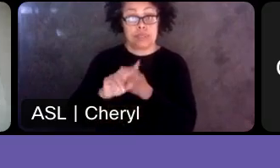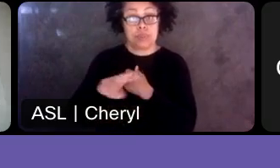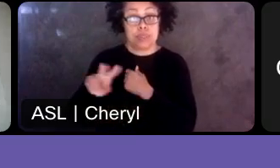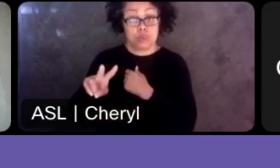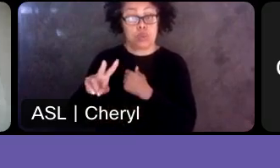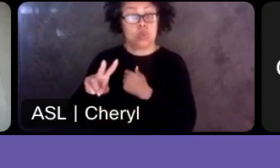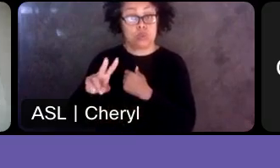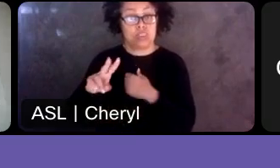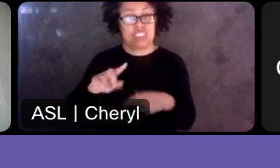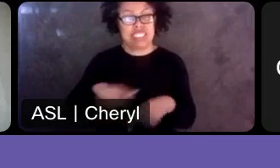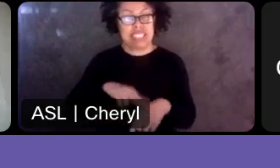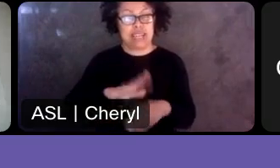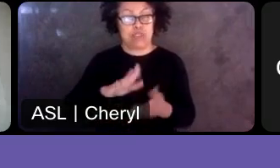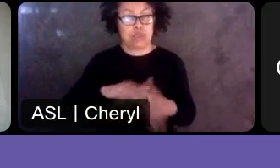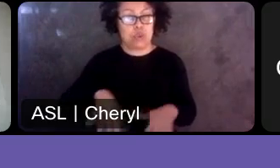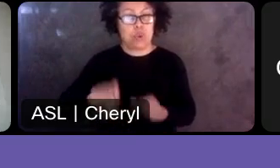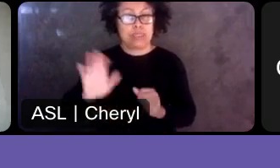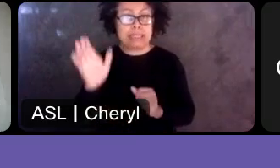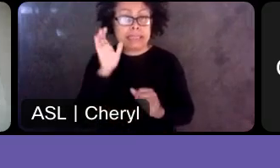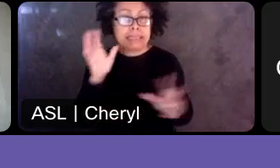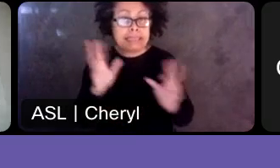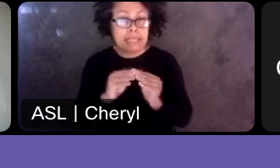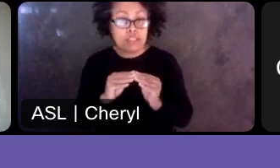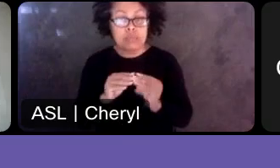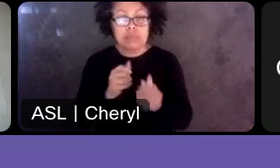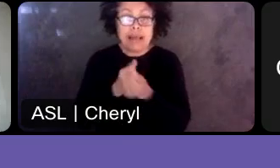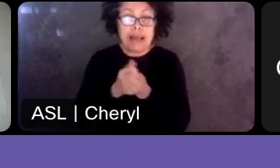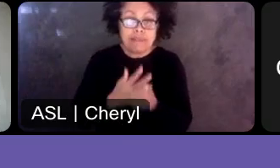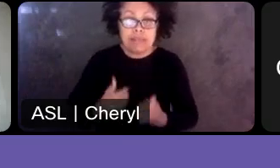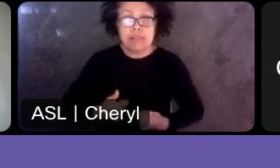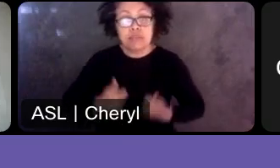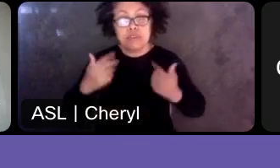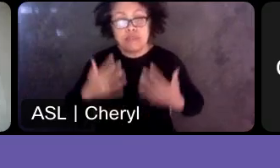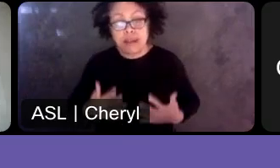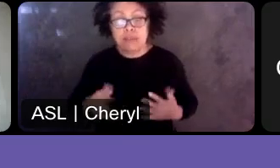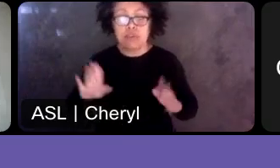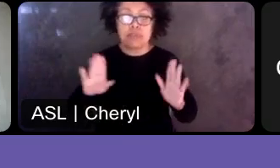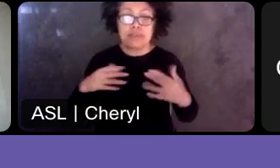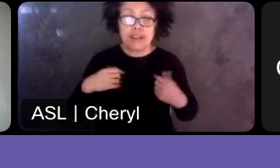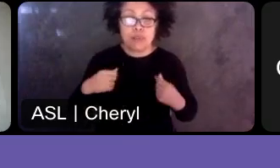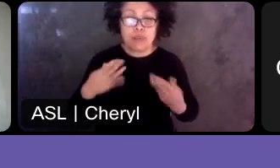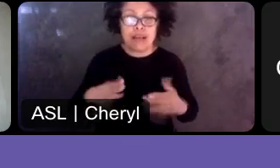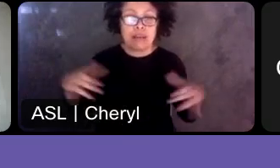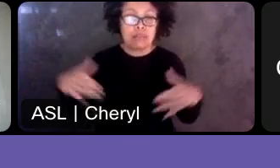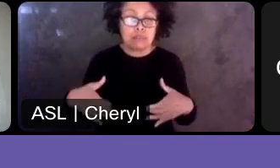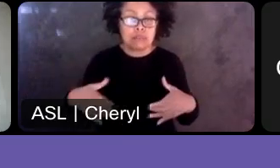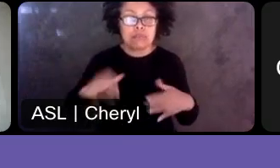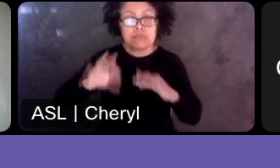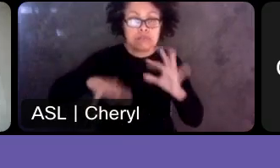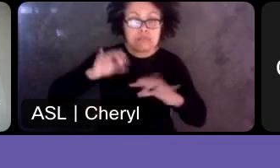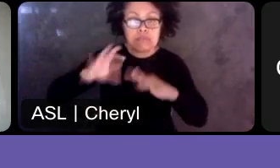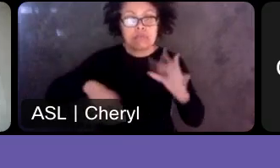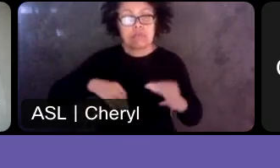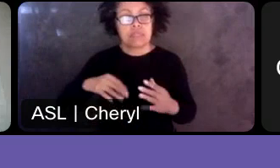listening sessions and a survey which gathered responses from advocates, survivors, and behavioral health providers to gain insight about